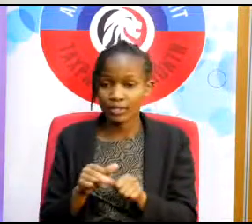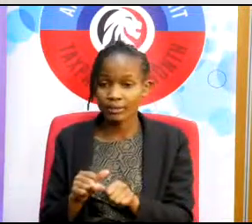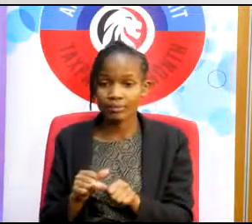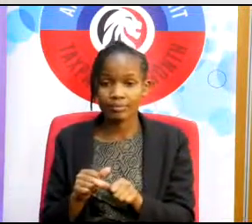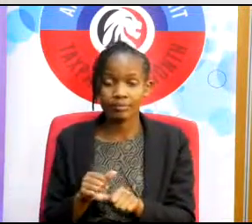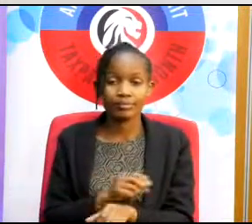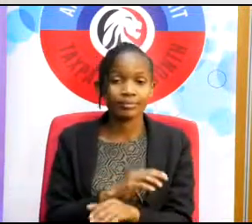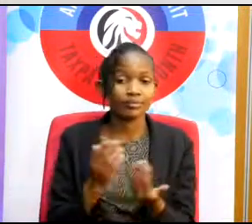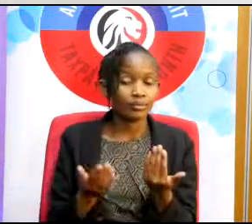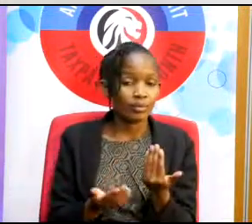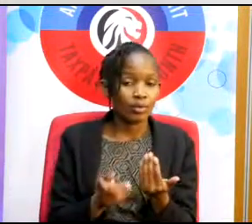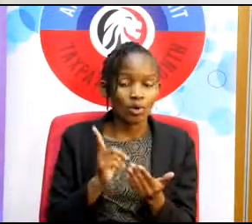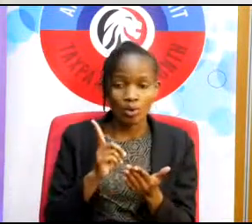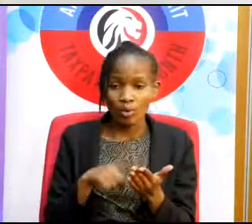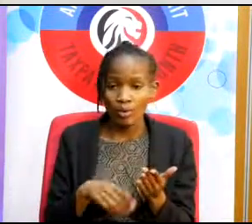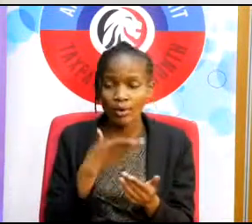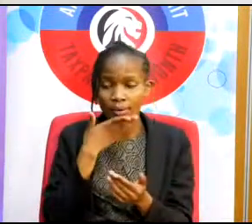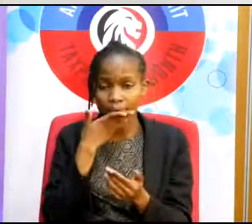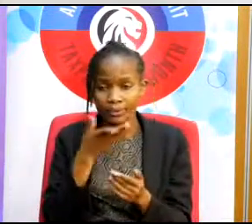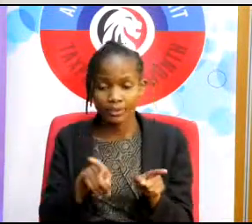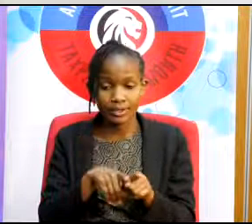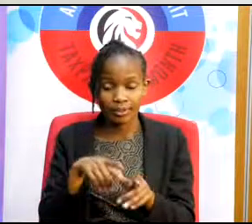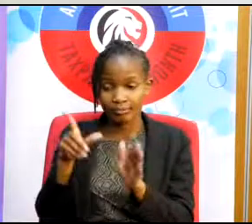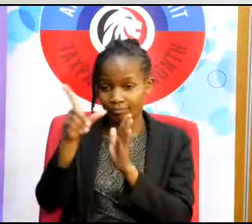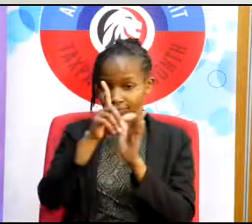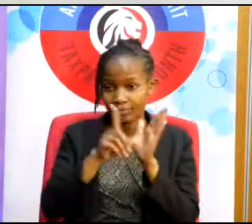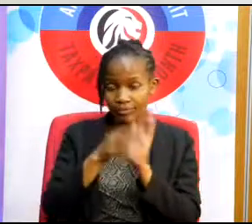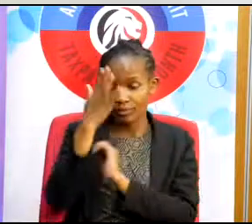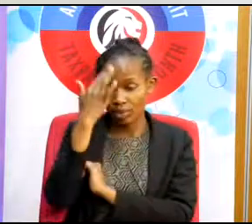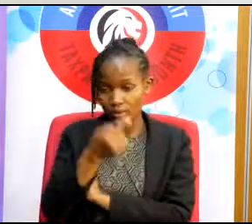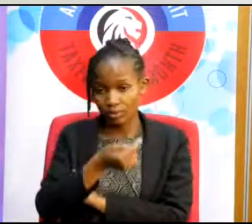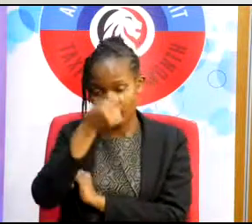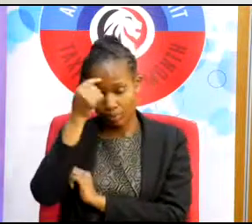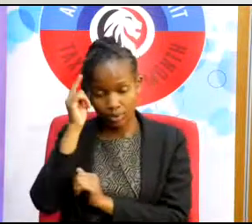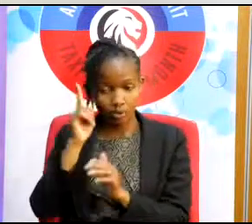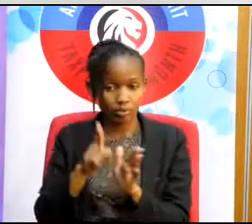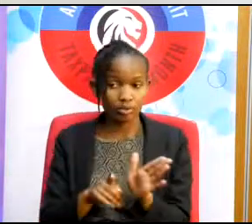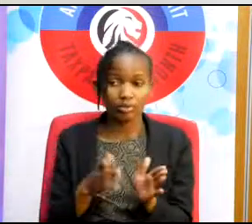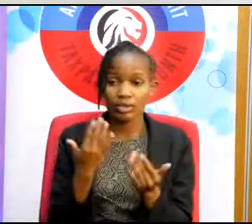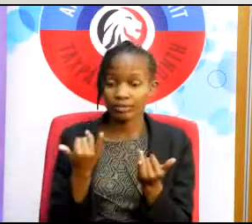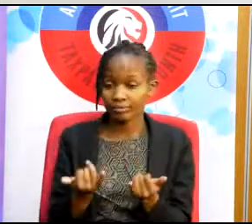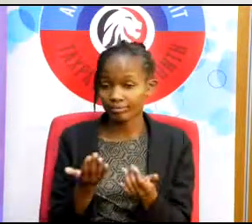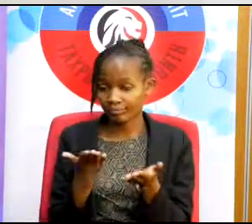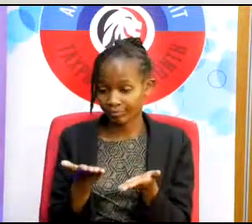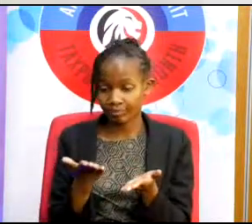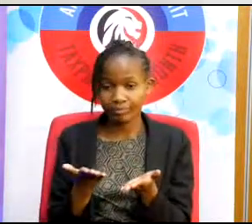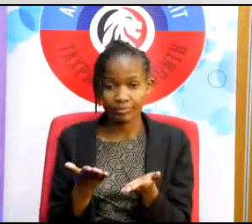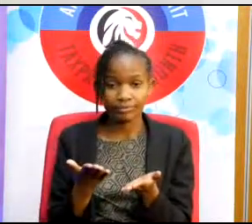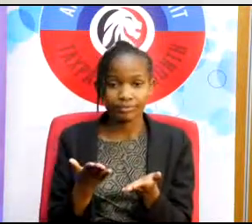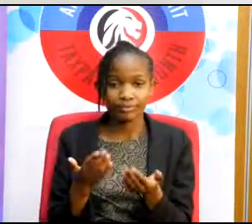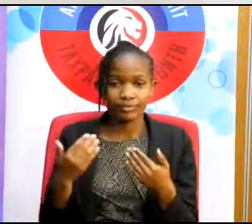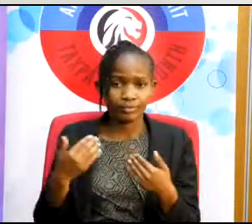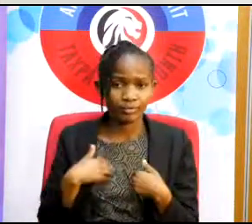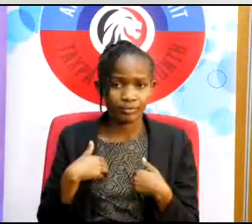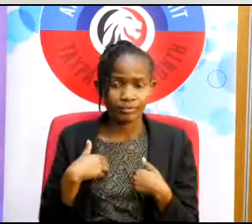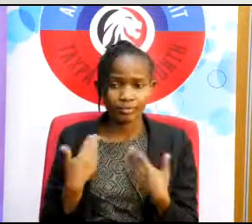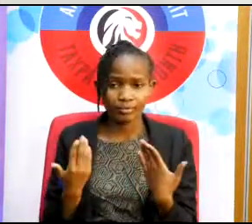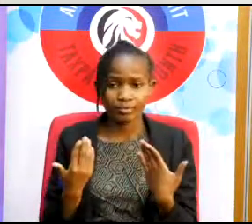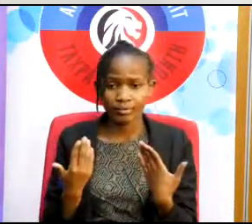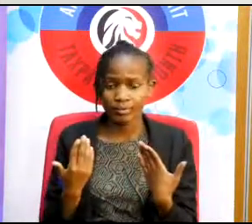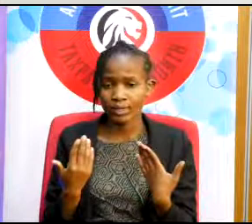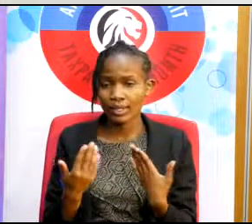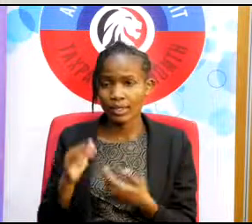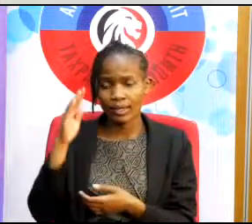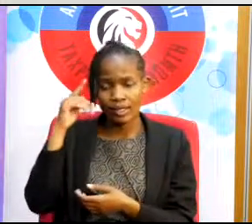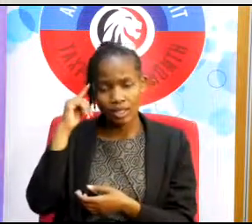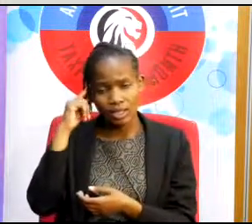the responsiveness and the lessons. Because what did we hear today? We heard about the